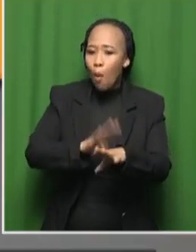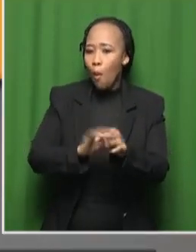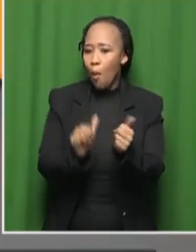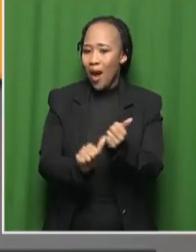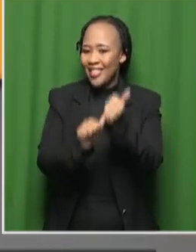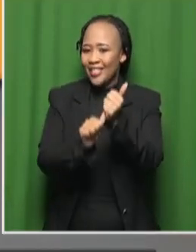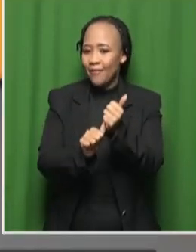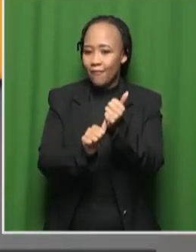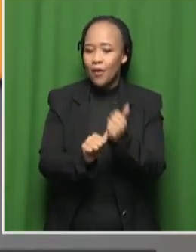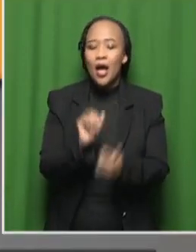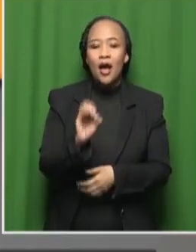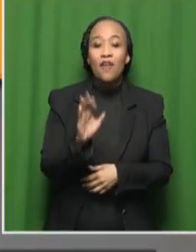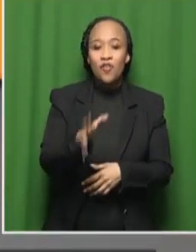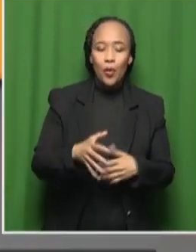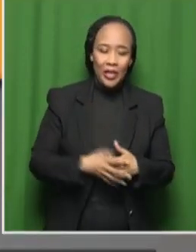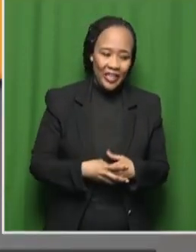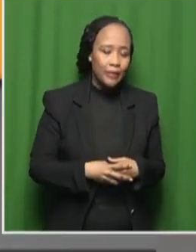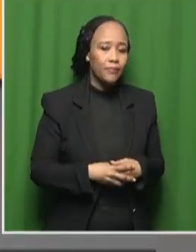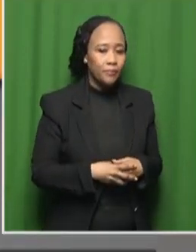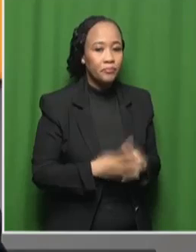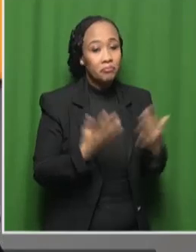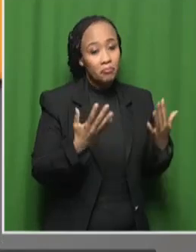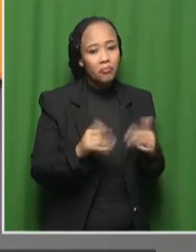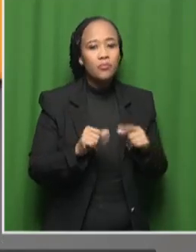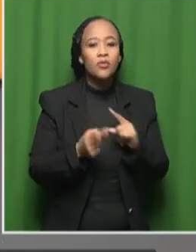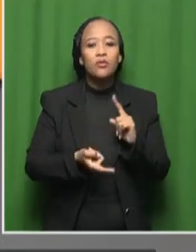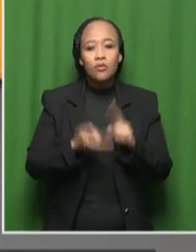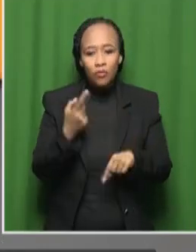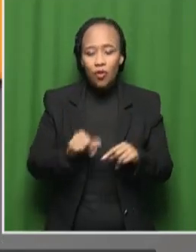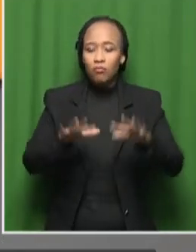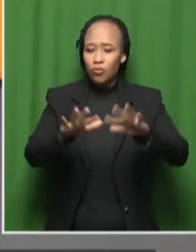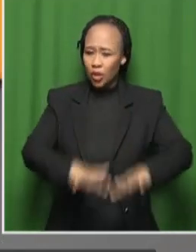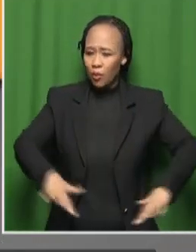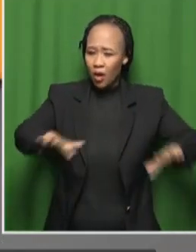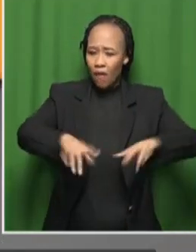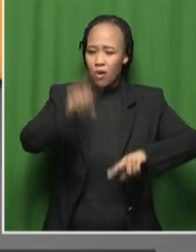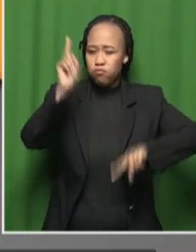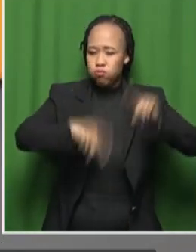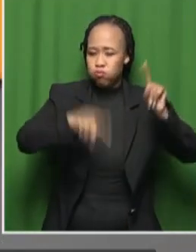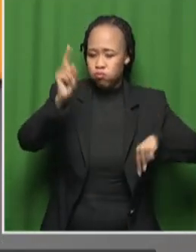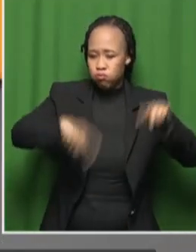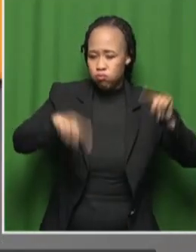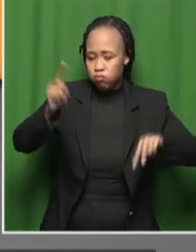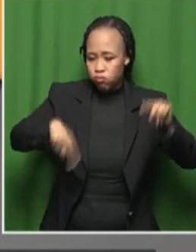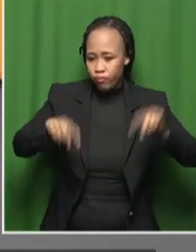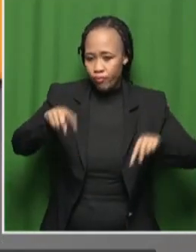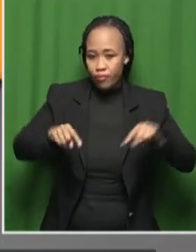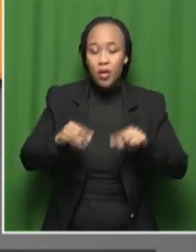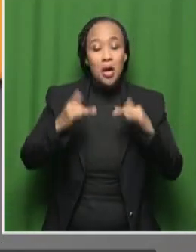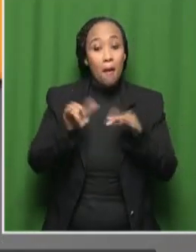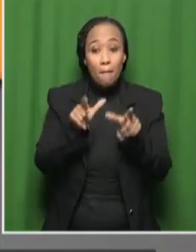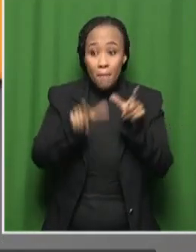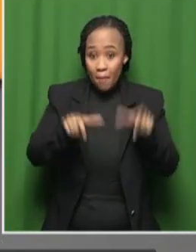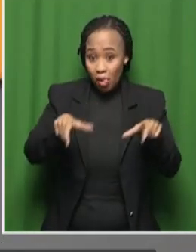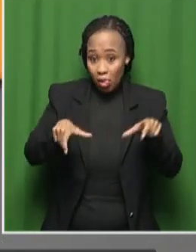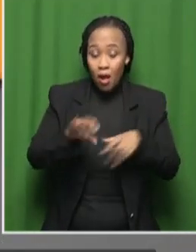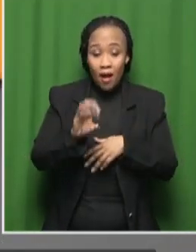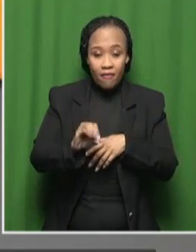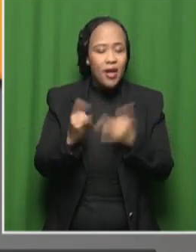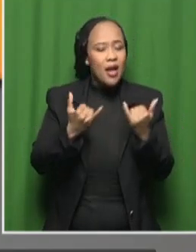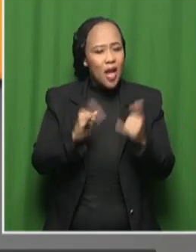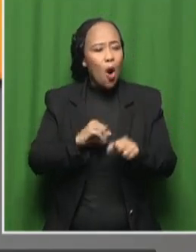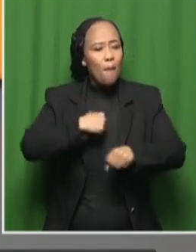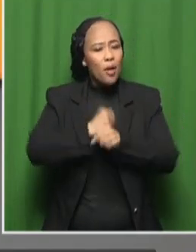of this app, quite from a diverse demographic. And how do you ensure that you make it more user-friendly for everybody to use?